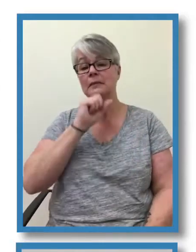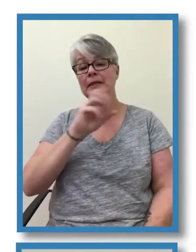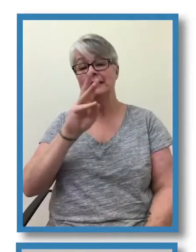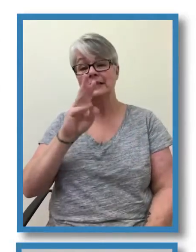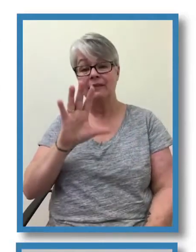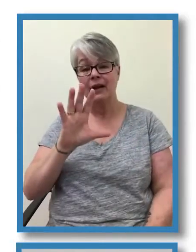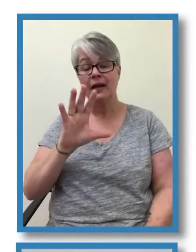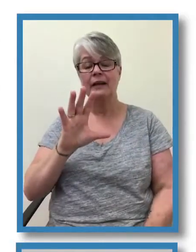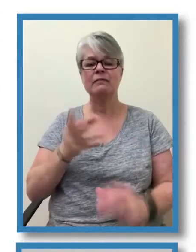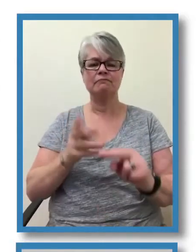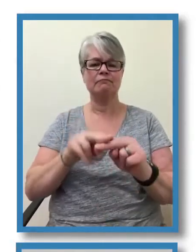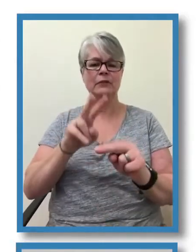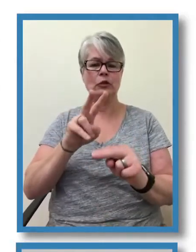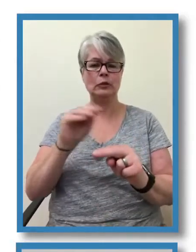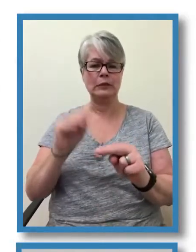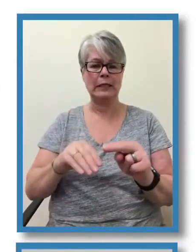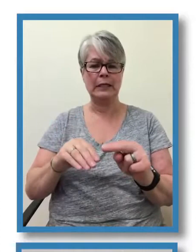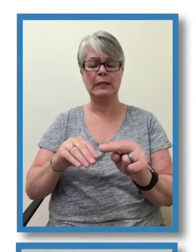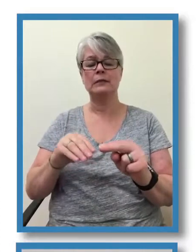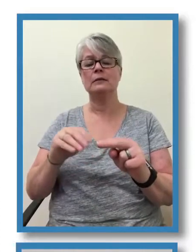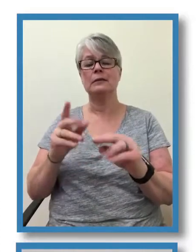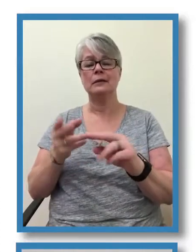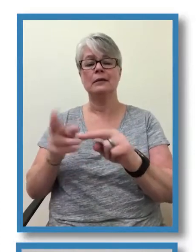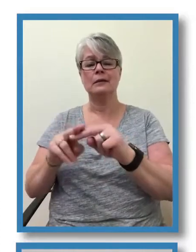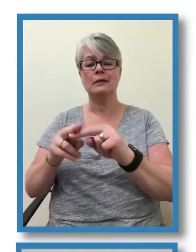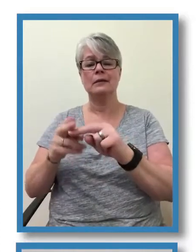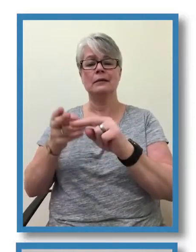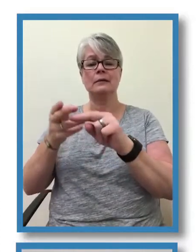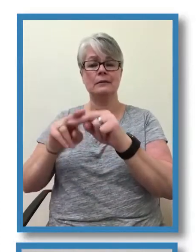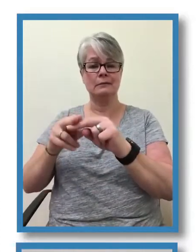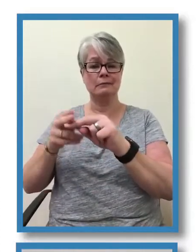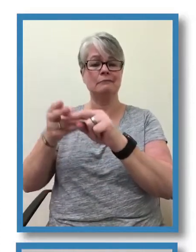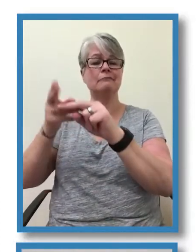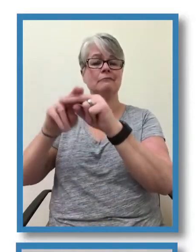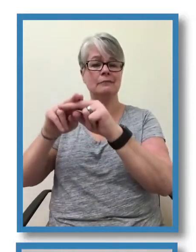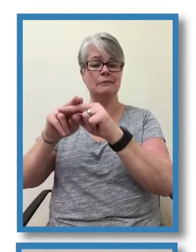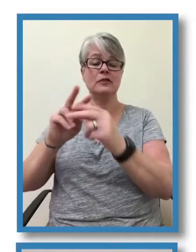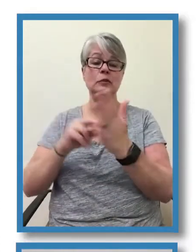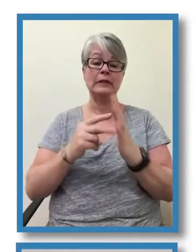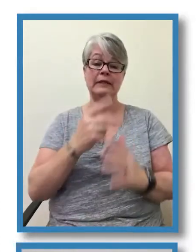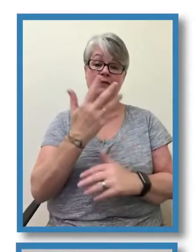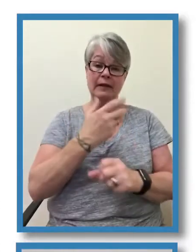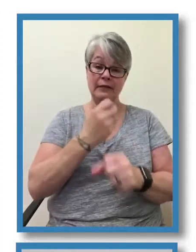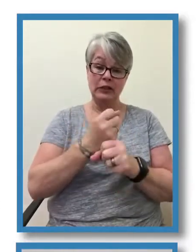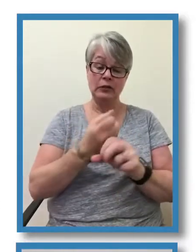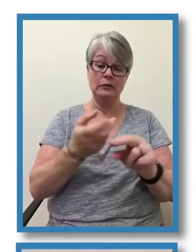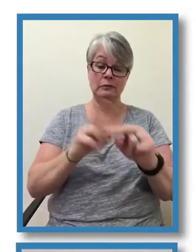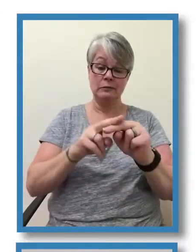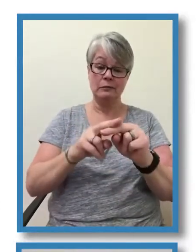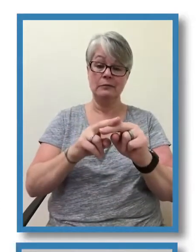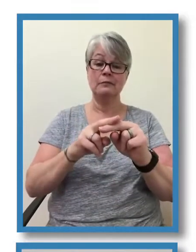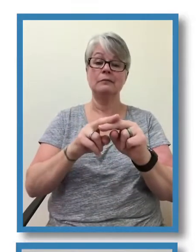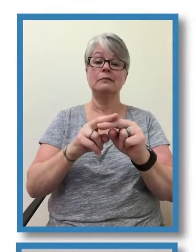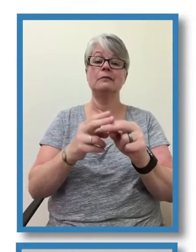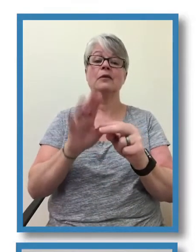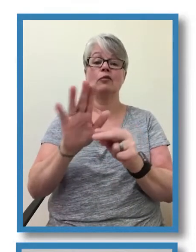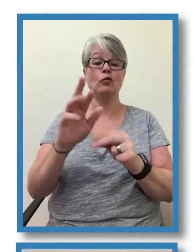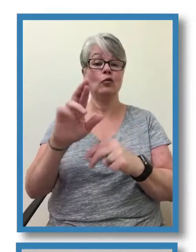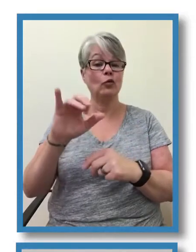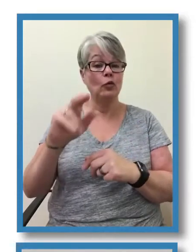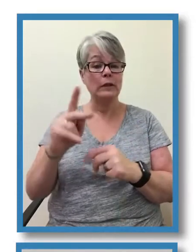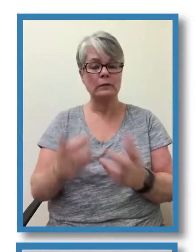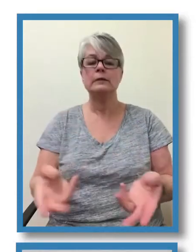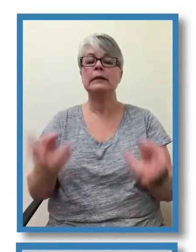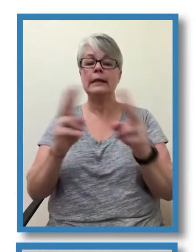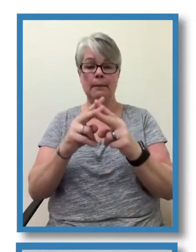risk. However, if you have an additional risk factor, like one of the ones that we had shown on the previous slide, so